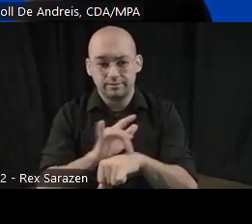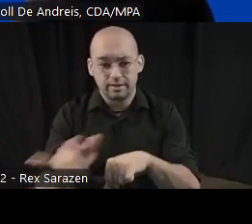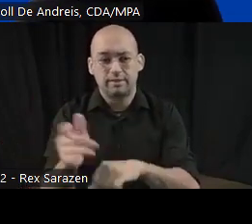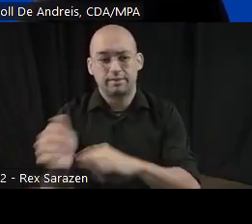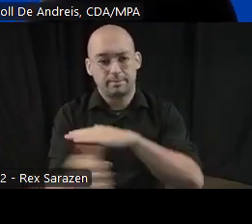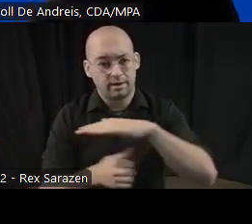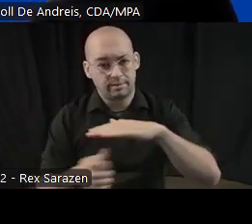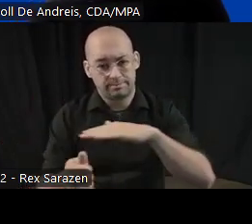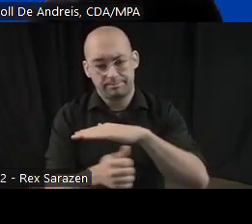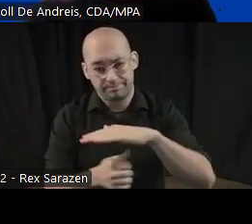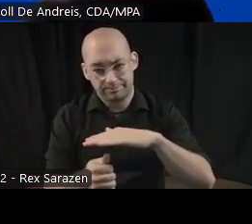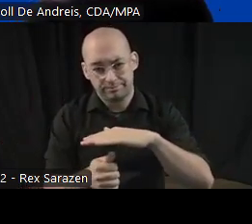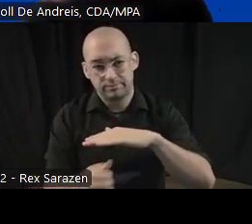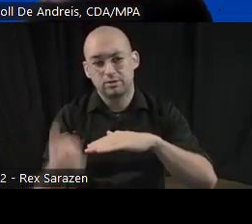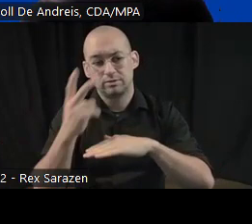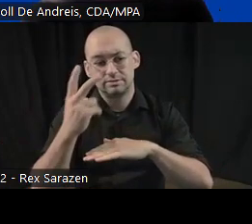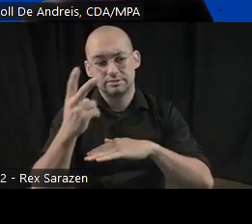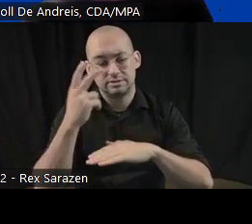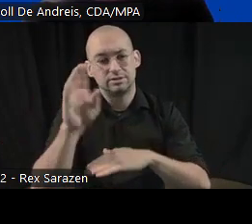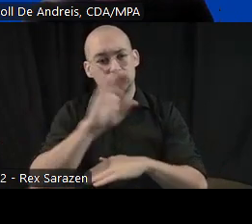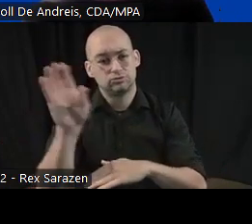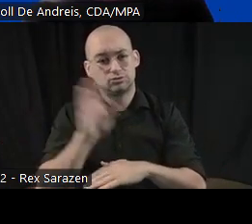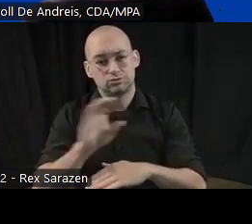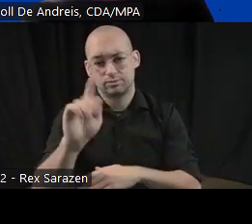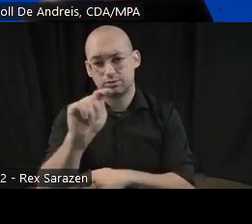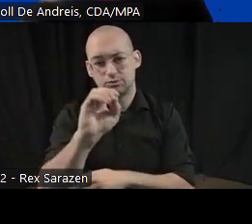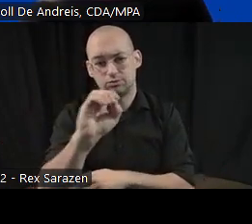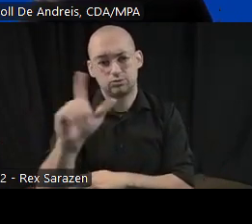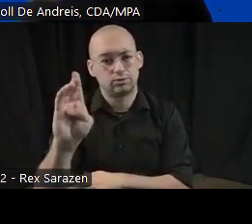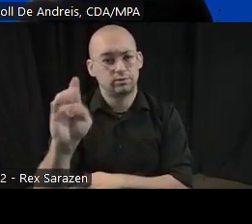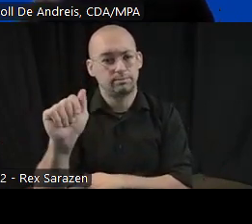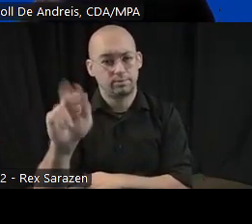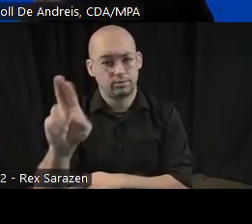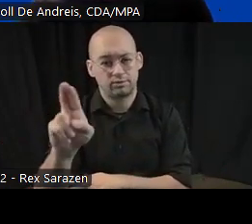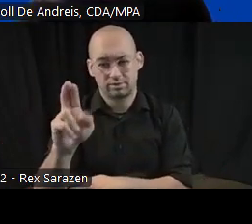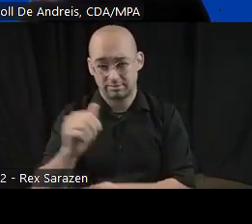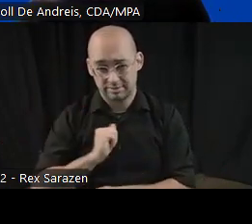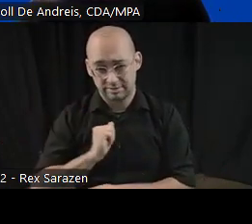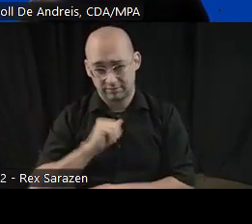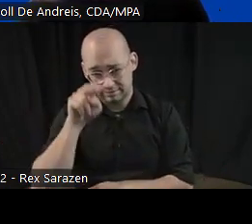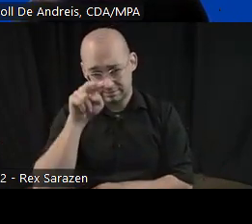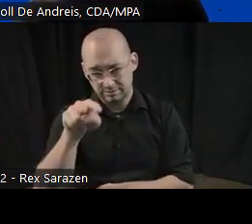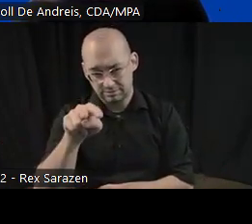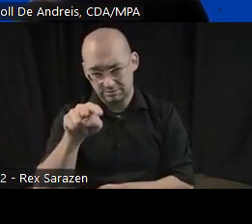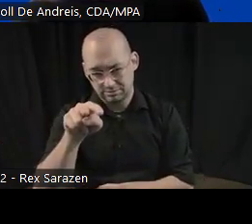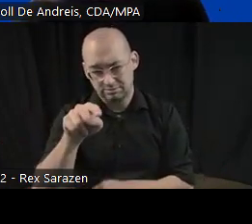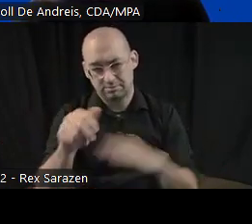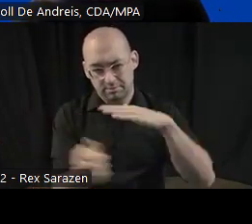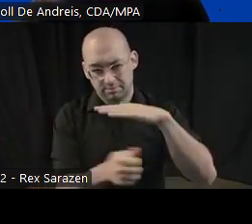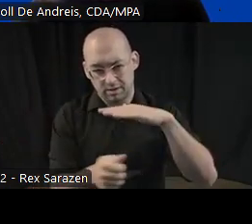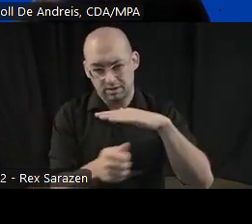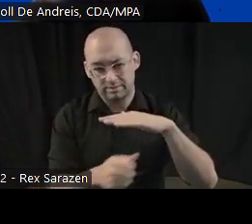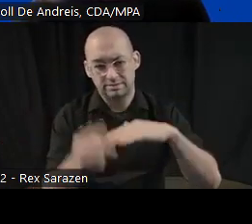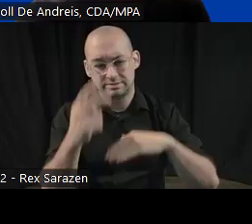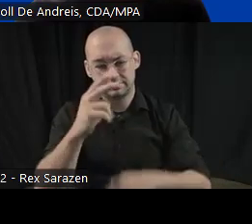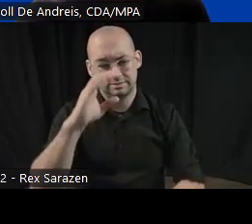and your Zoom toolbar, mine is at the bottom of my screen, you should see the CC icon. And